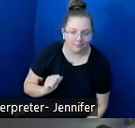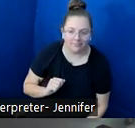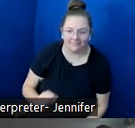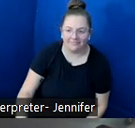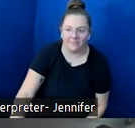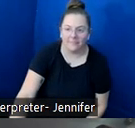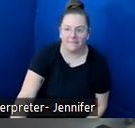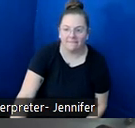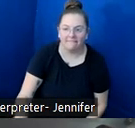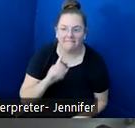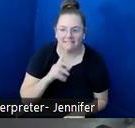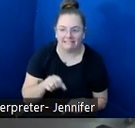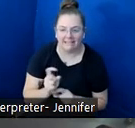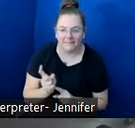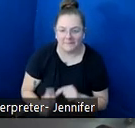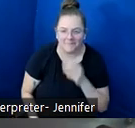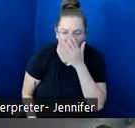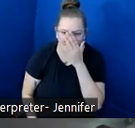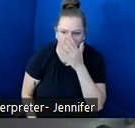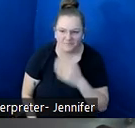Just take a minute.